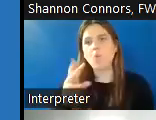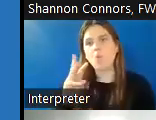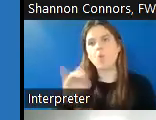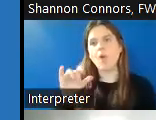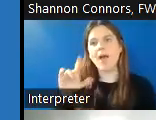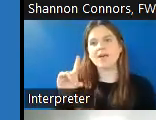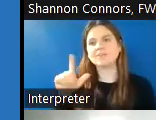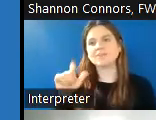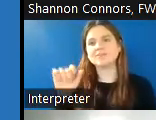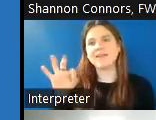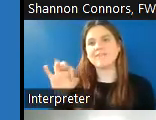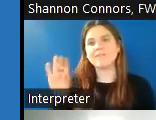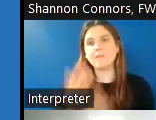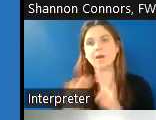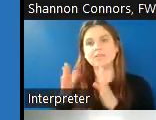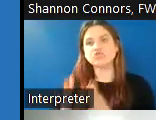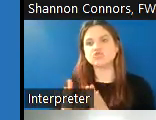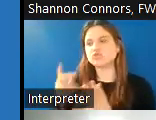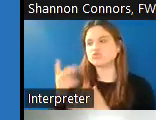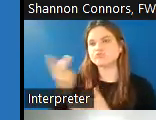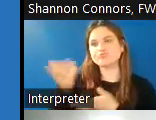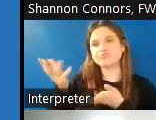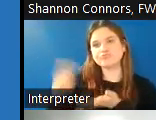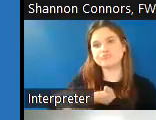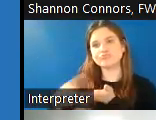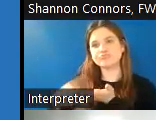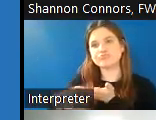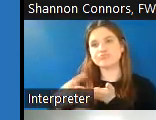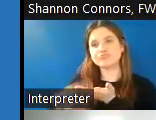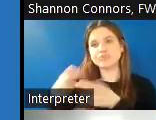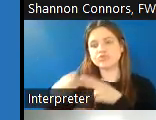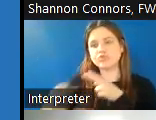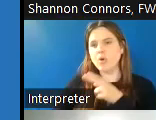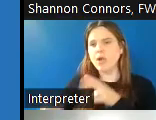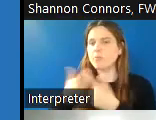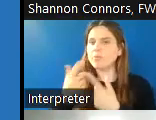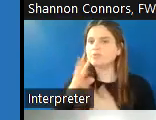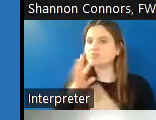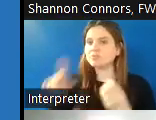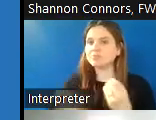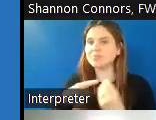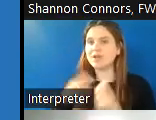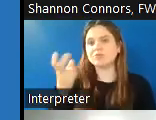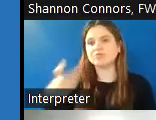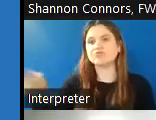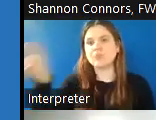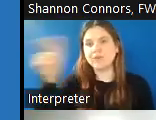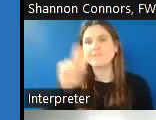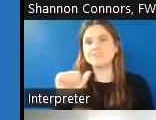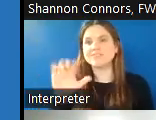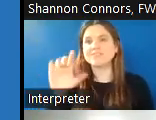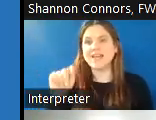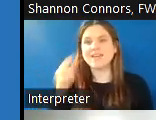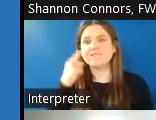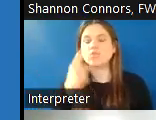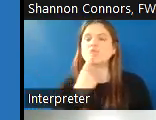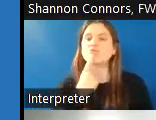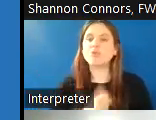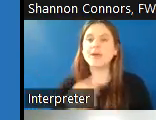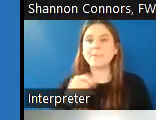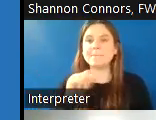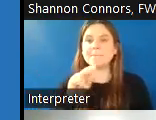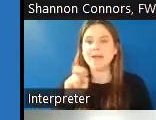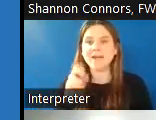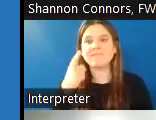biologist. And we were doing Tribal Forest Protection Acts for red pine thinning, for white spruce thinning, and